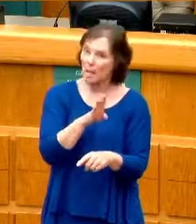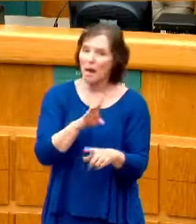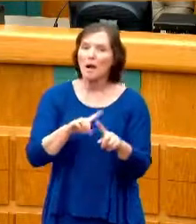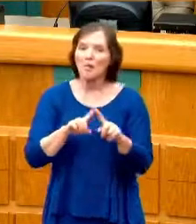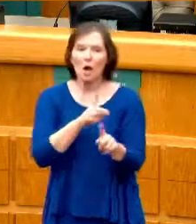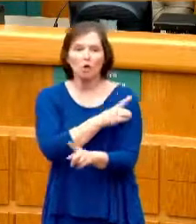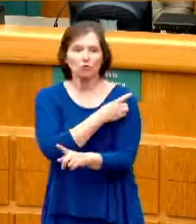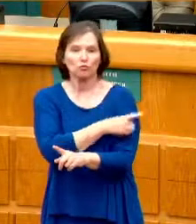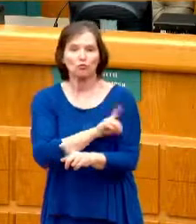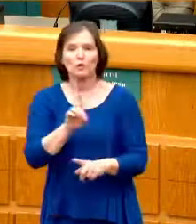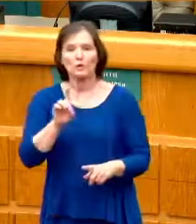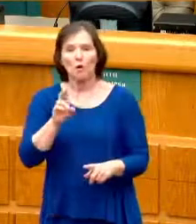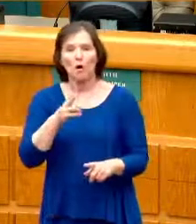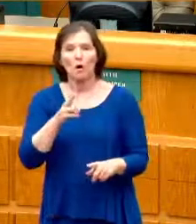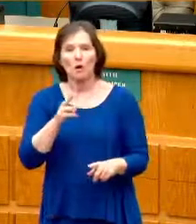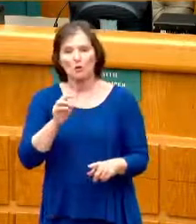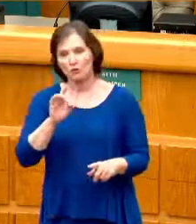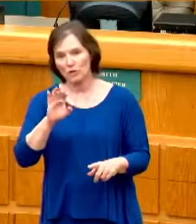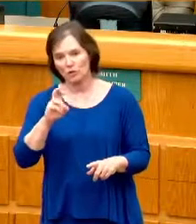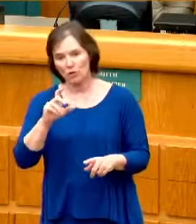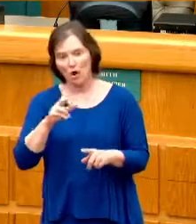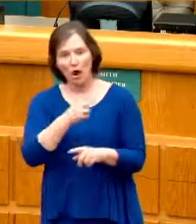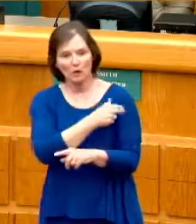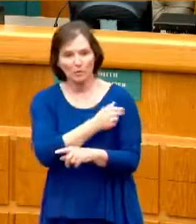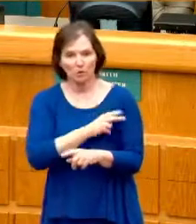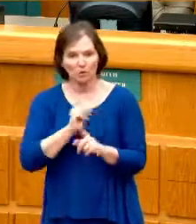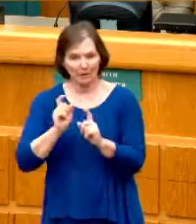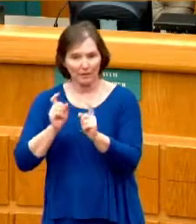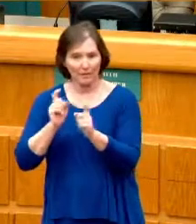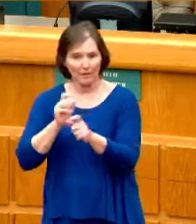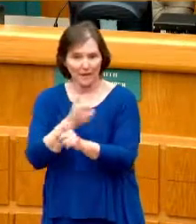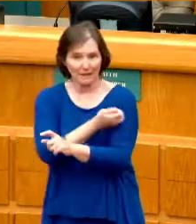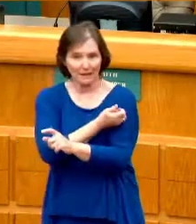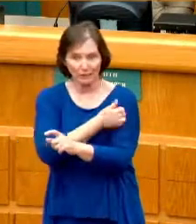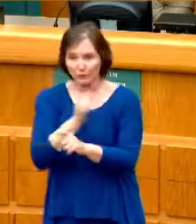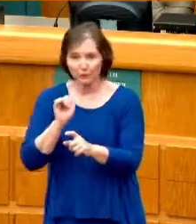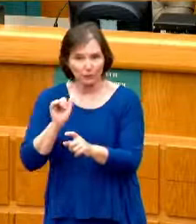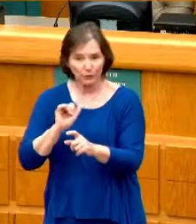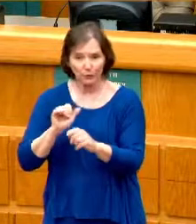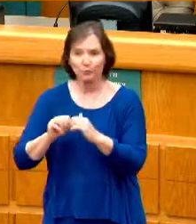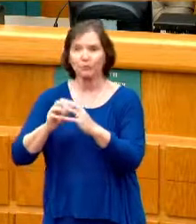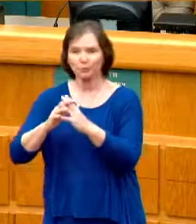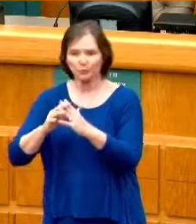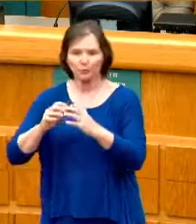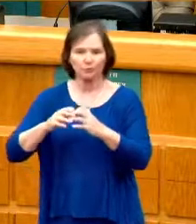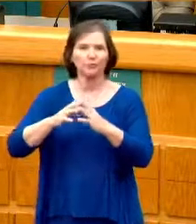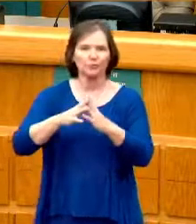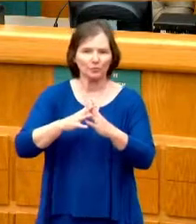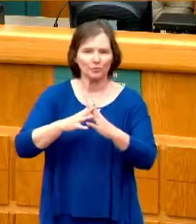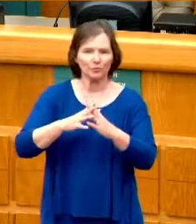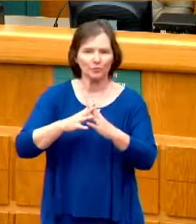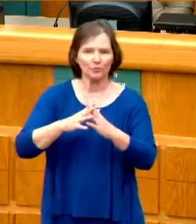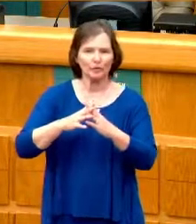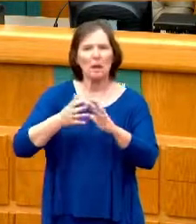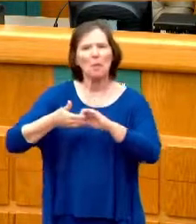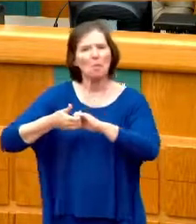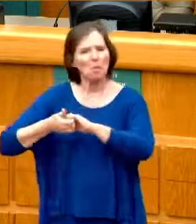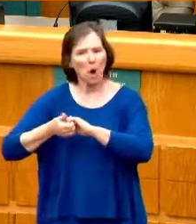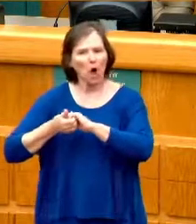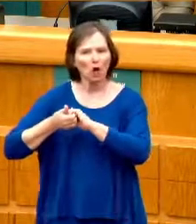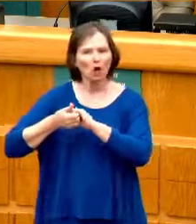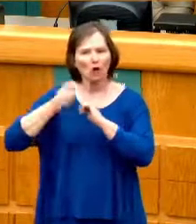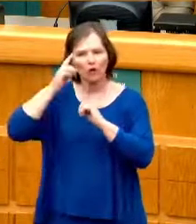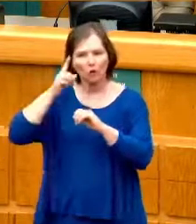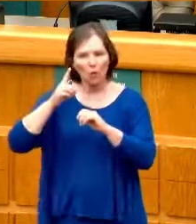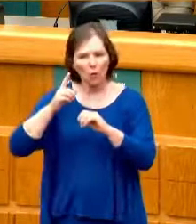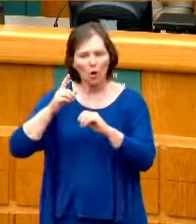of the city and the county's health department to set up smaller clinics to reach people in the city, on the island, and in the country, in the